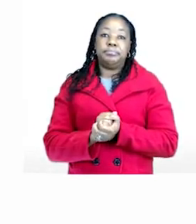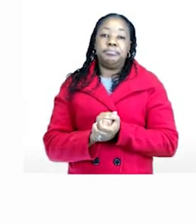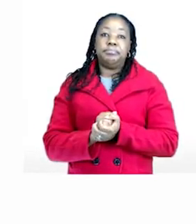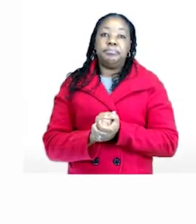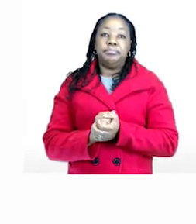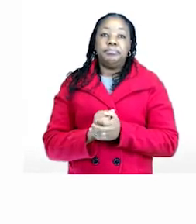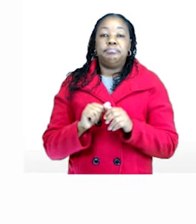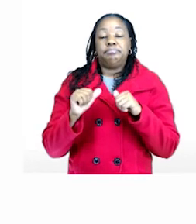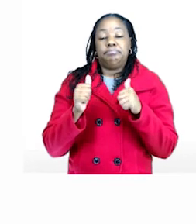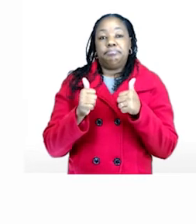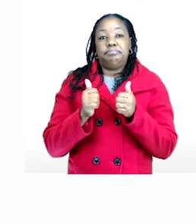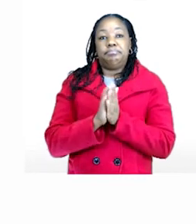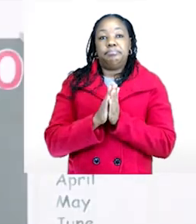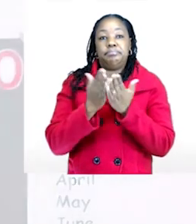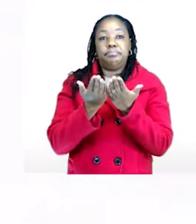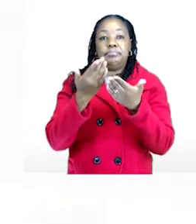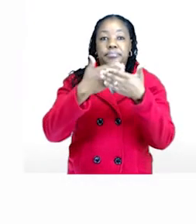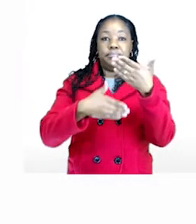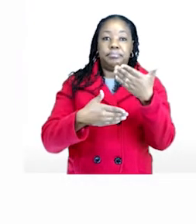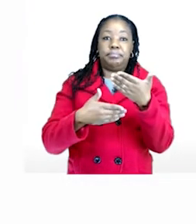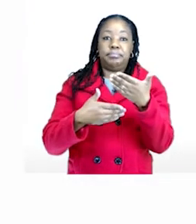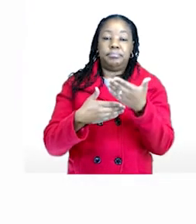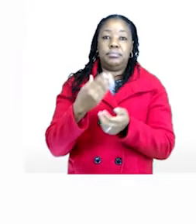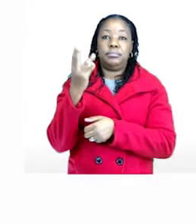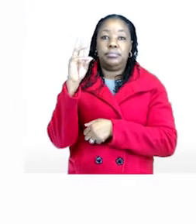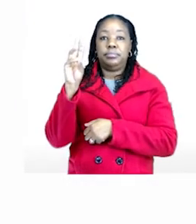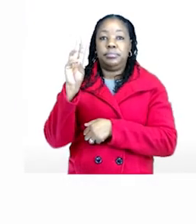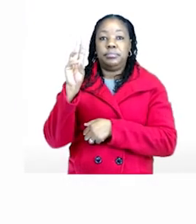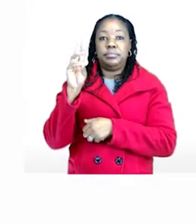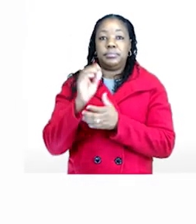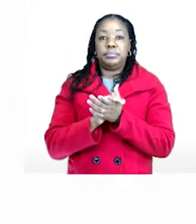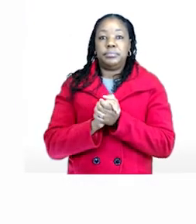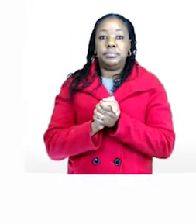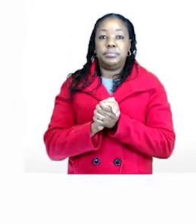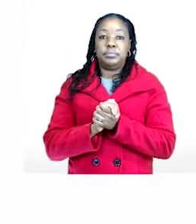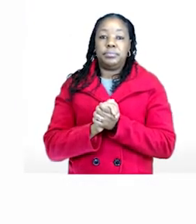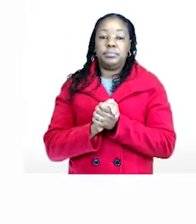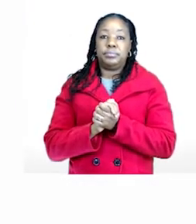Let's turn over to page 6 of the booklet.